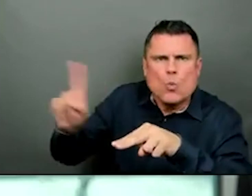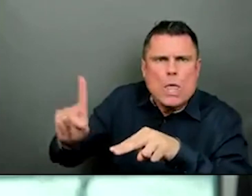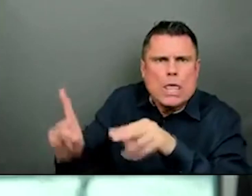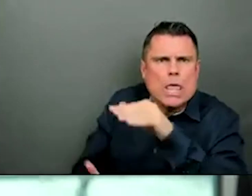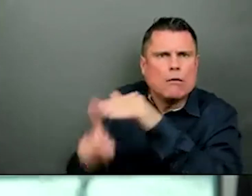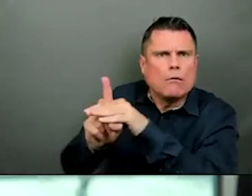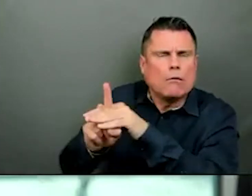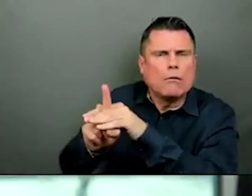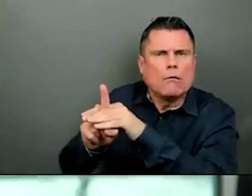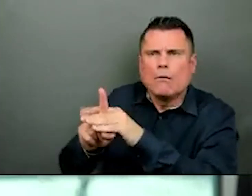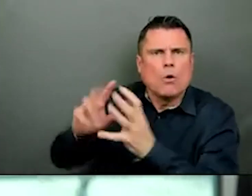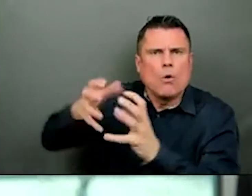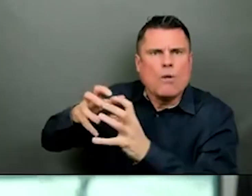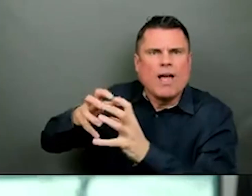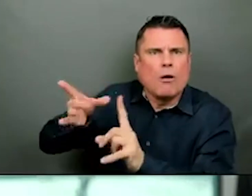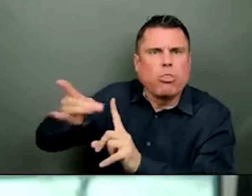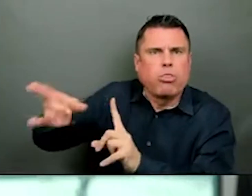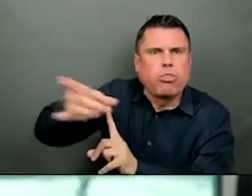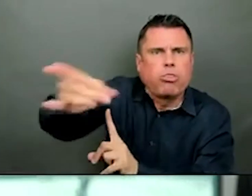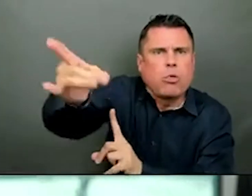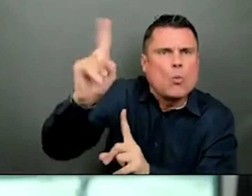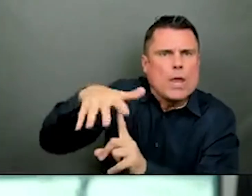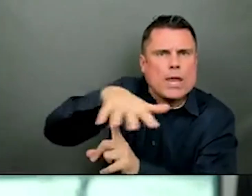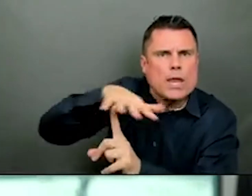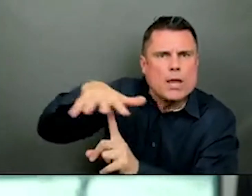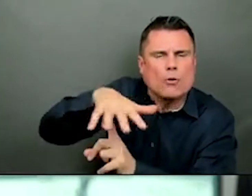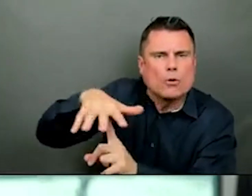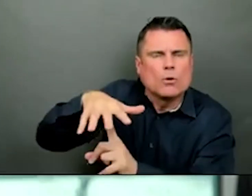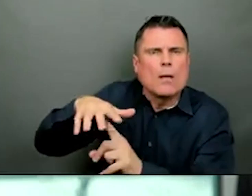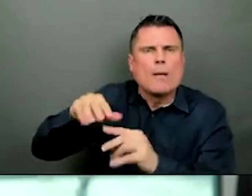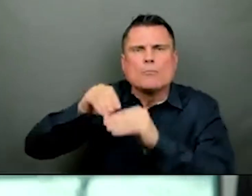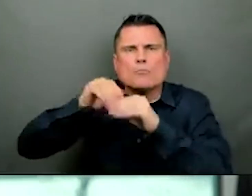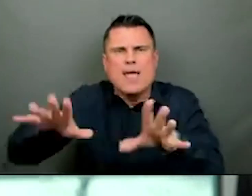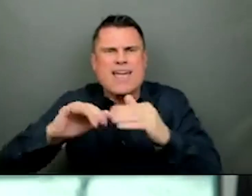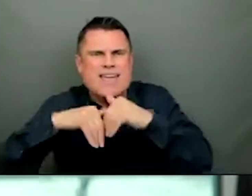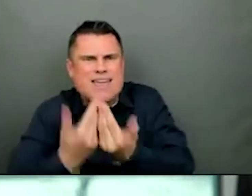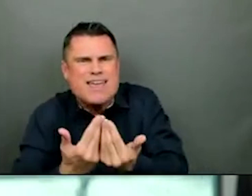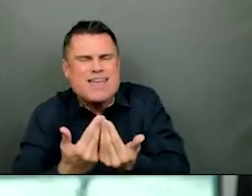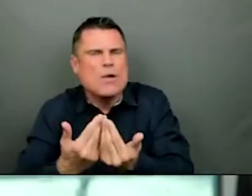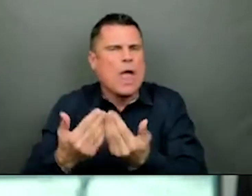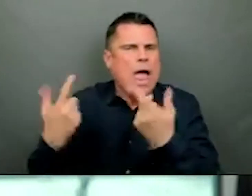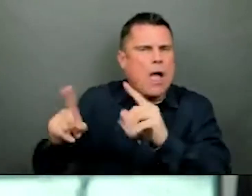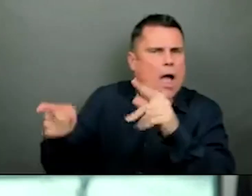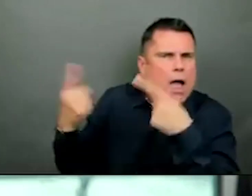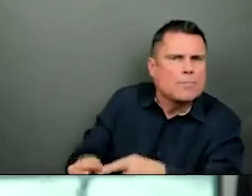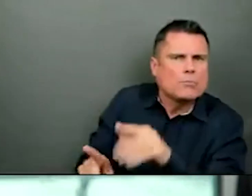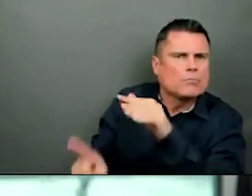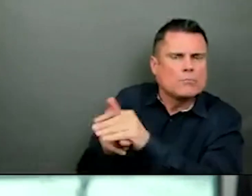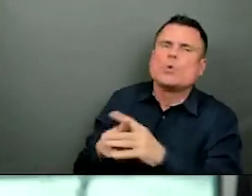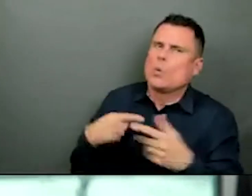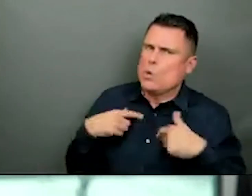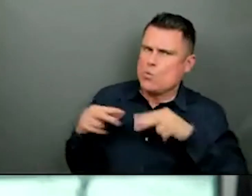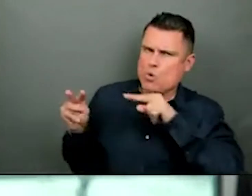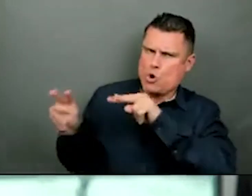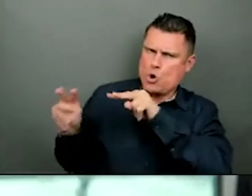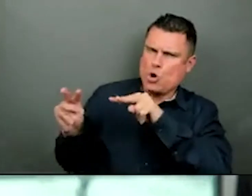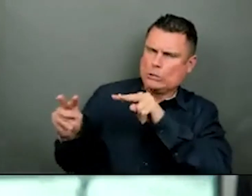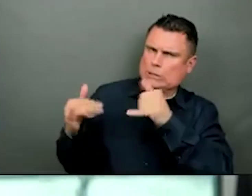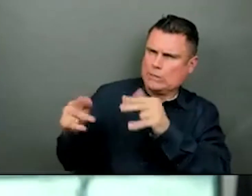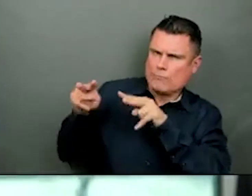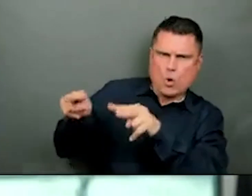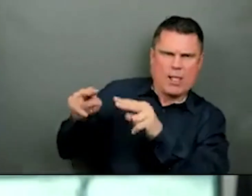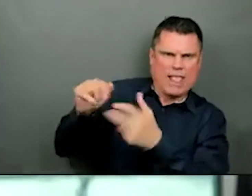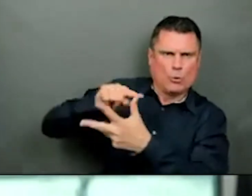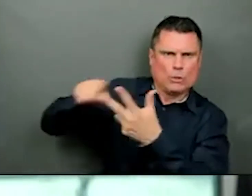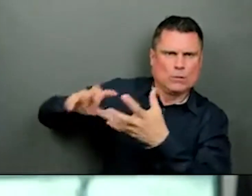of the vaccines, although new data that's come out this week has shown that particularly the B117,